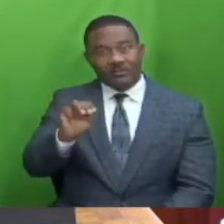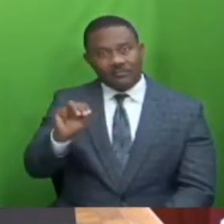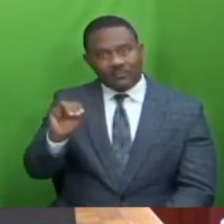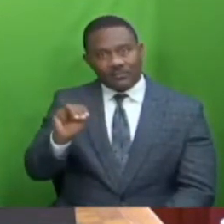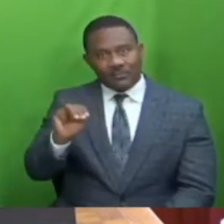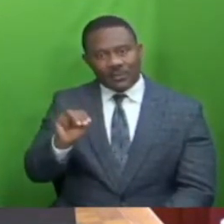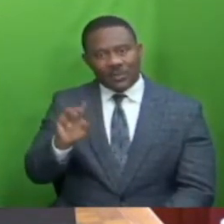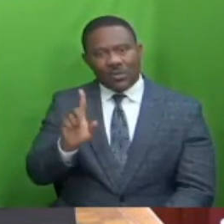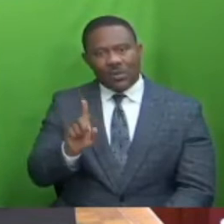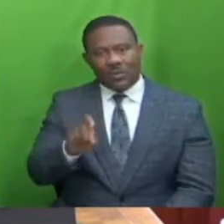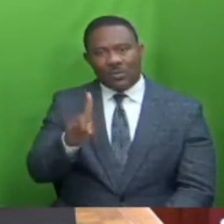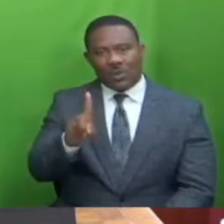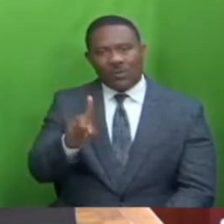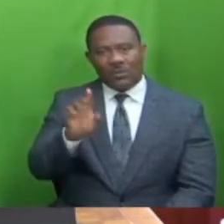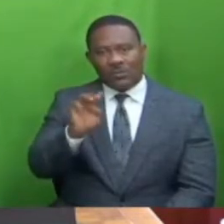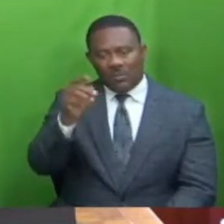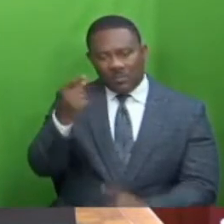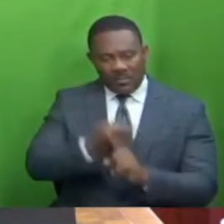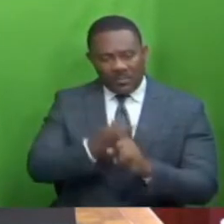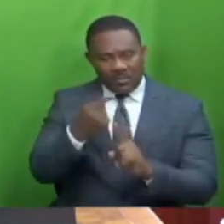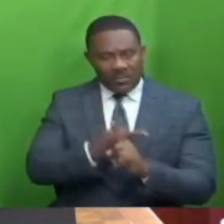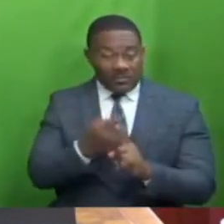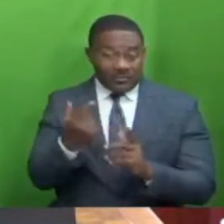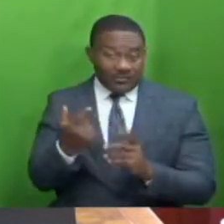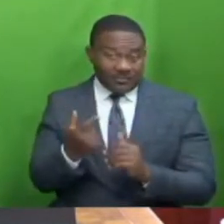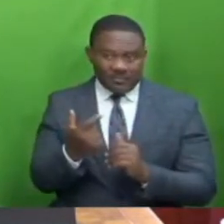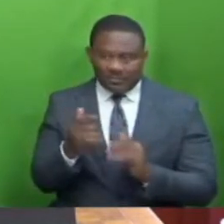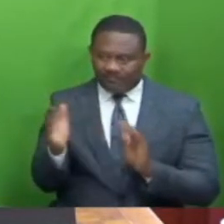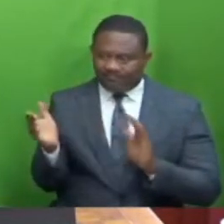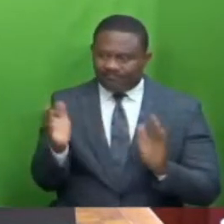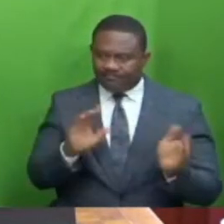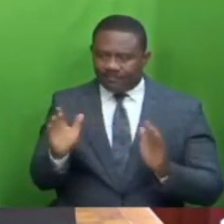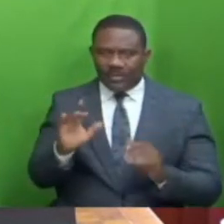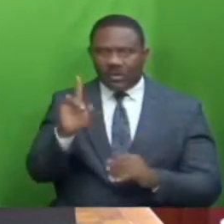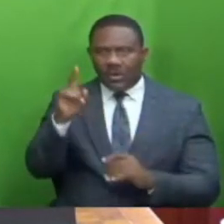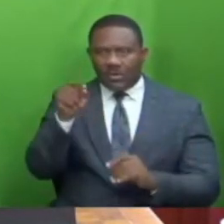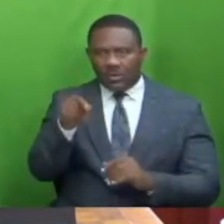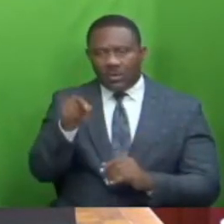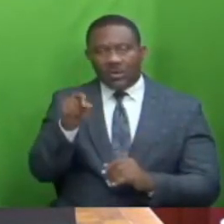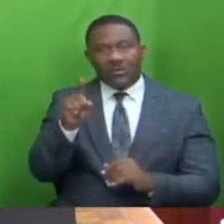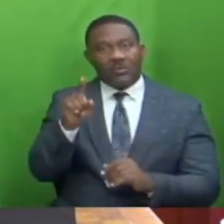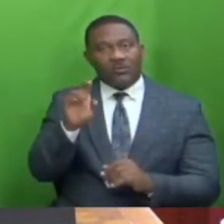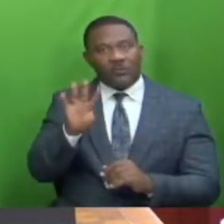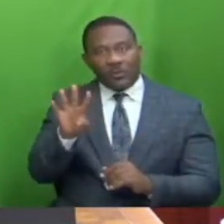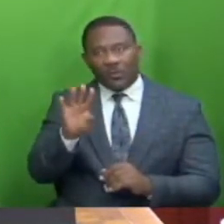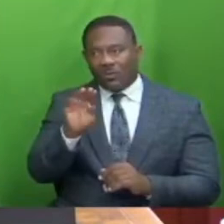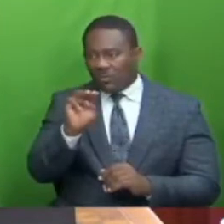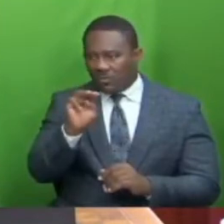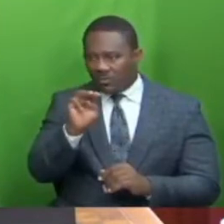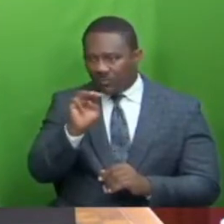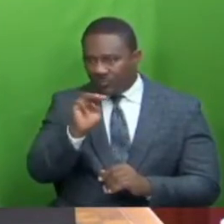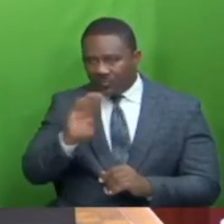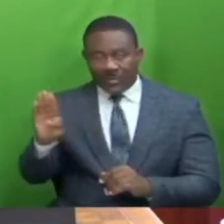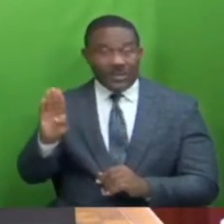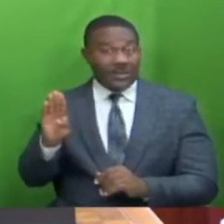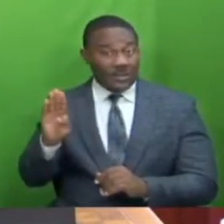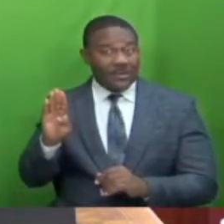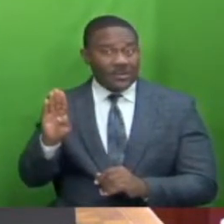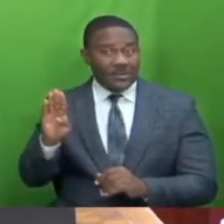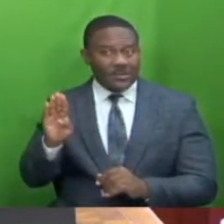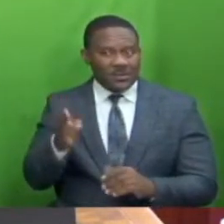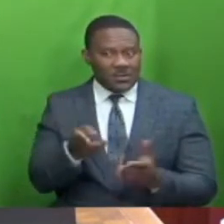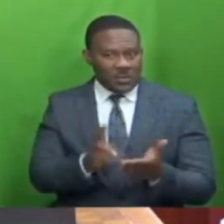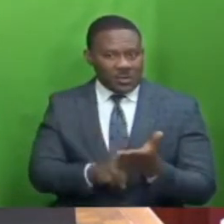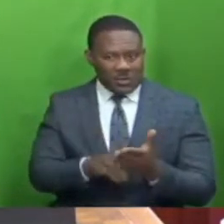1.1 months of import cover compared to $1.4 billion or 0.6 months of import cover recorded at the end